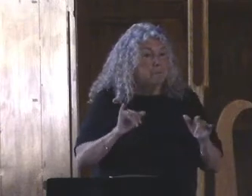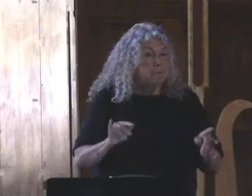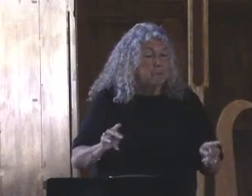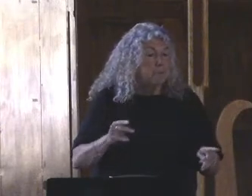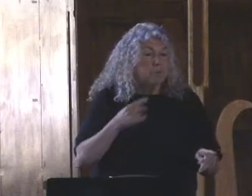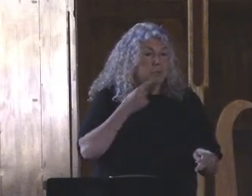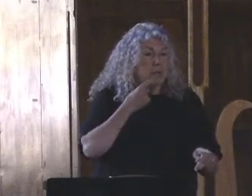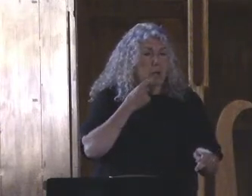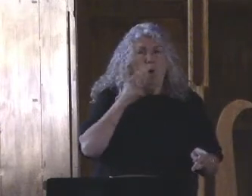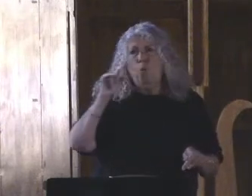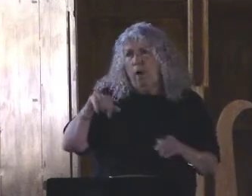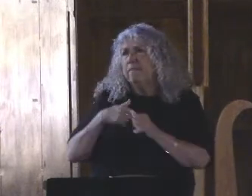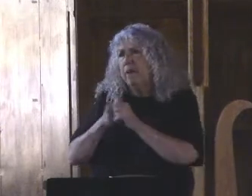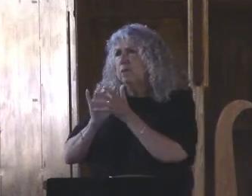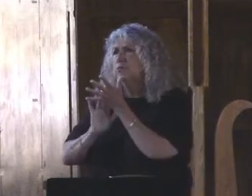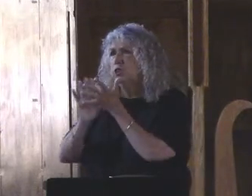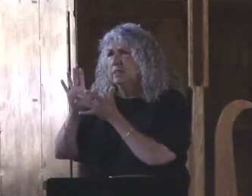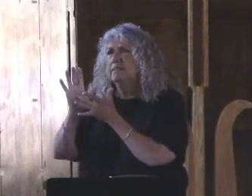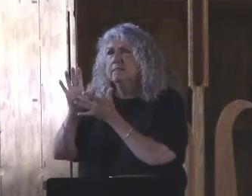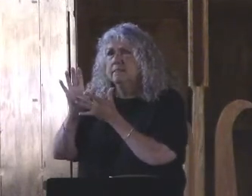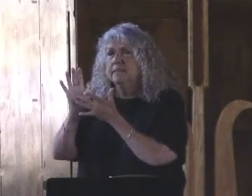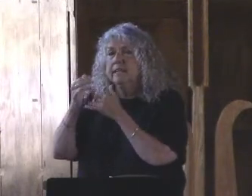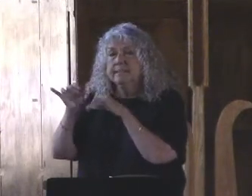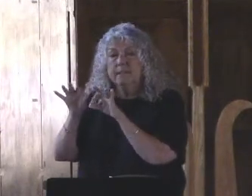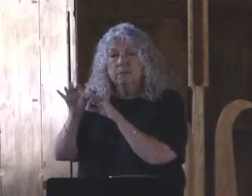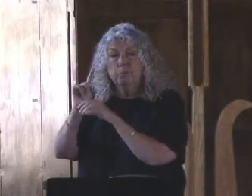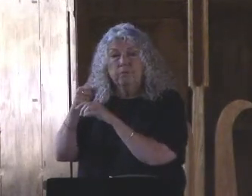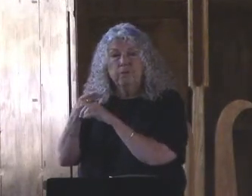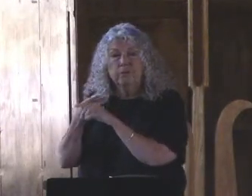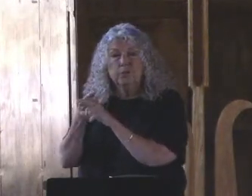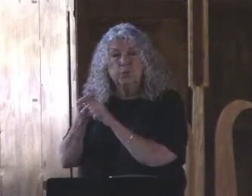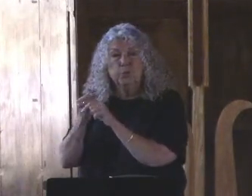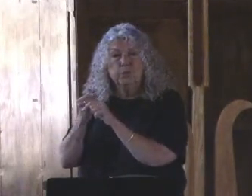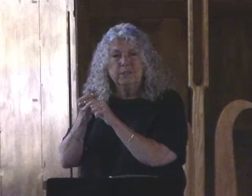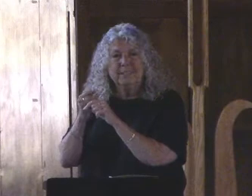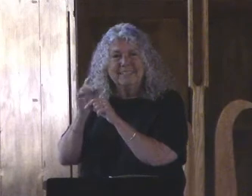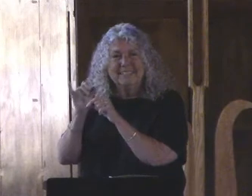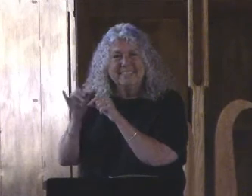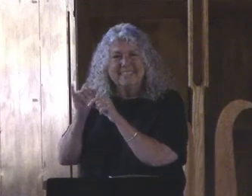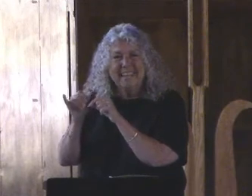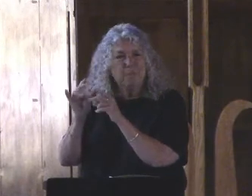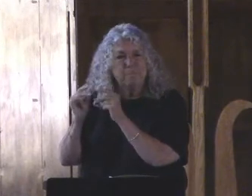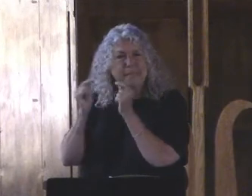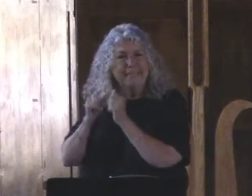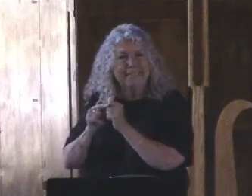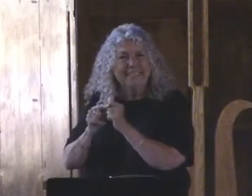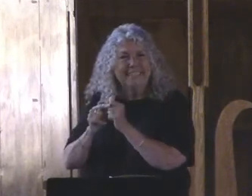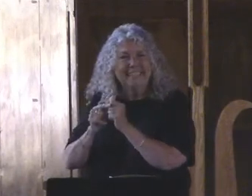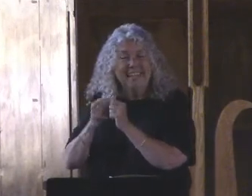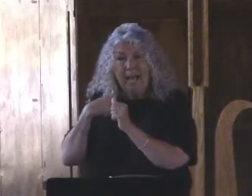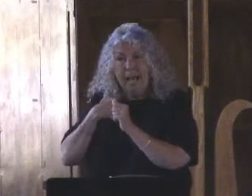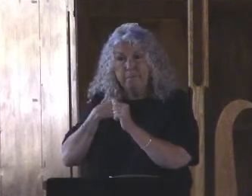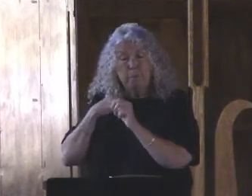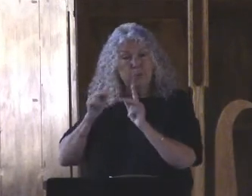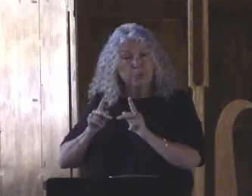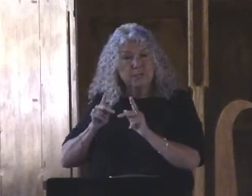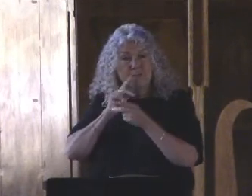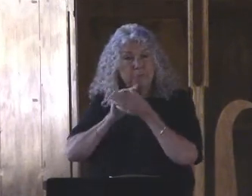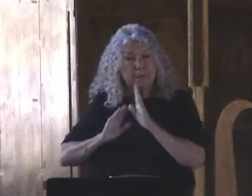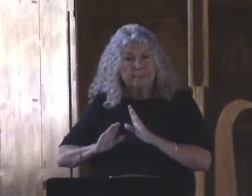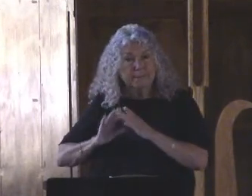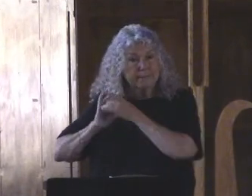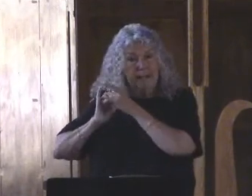claiming to be Jesus' followers, that it's still important for us to do this, to say right off the bat that we're people of peace and people